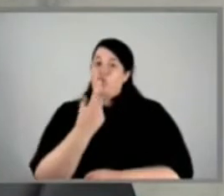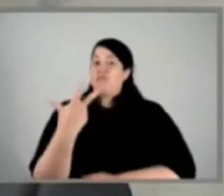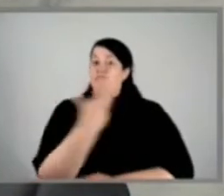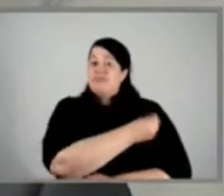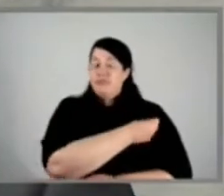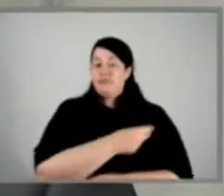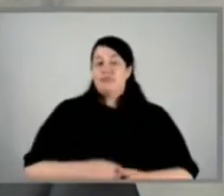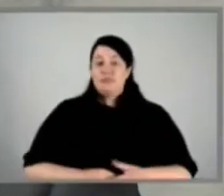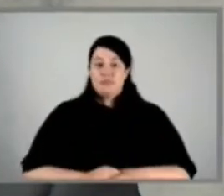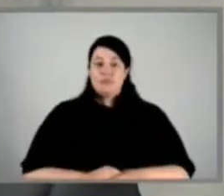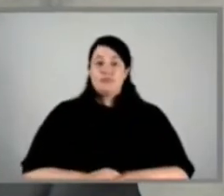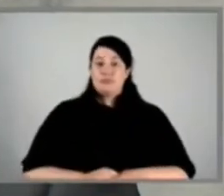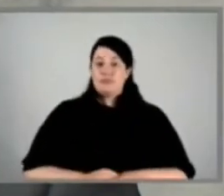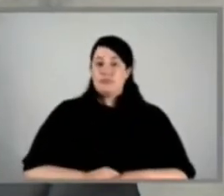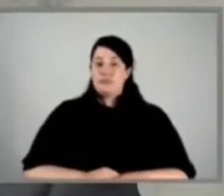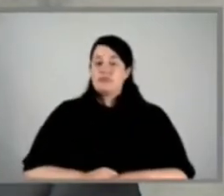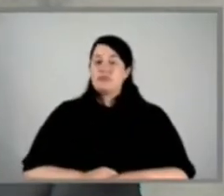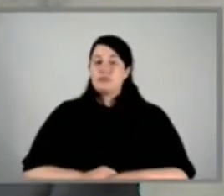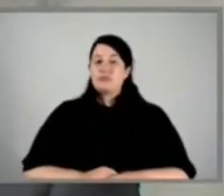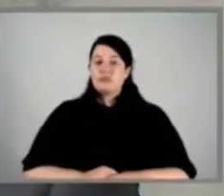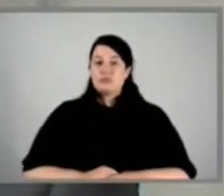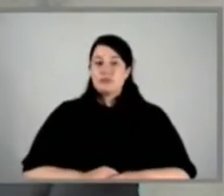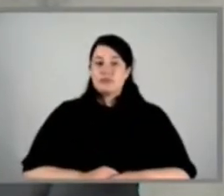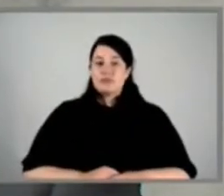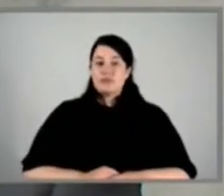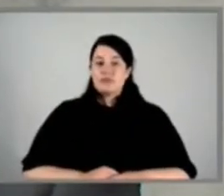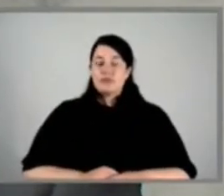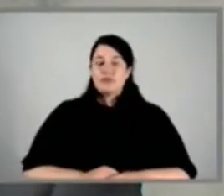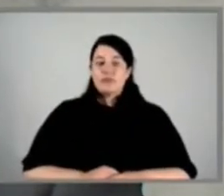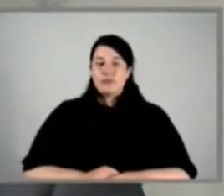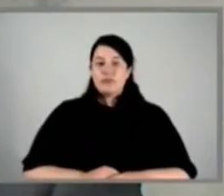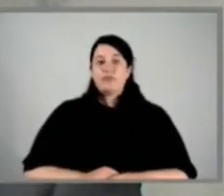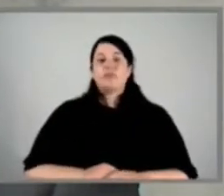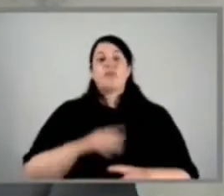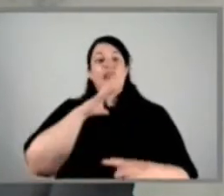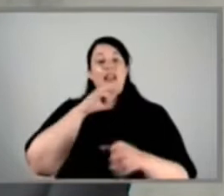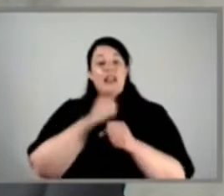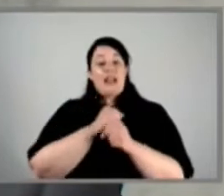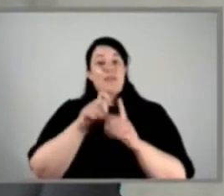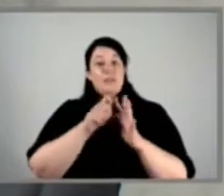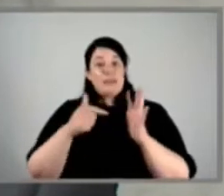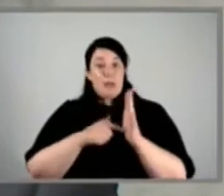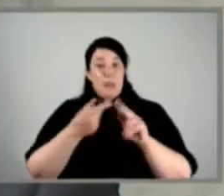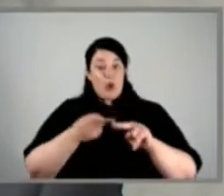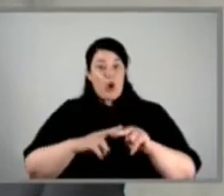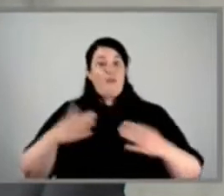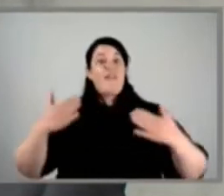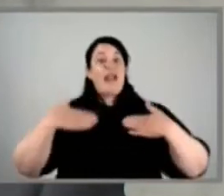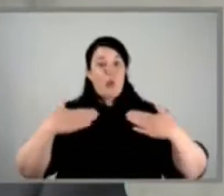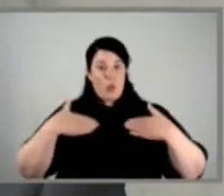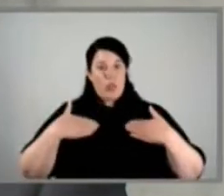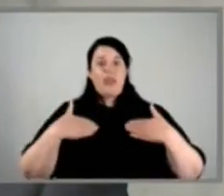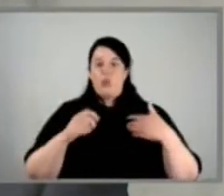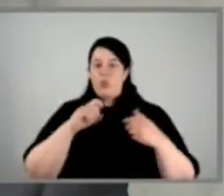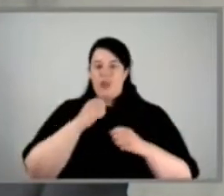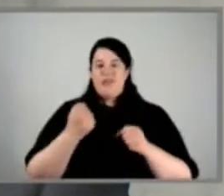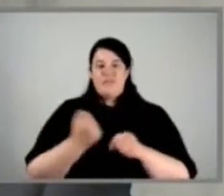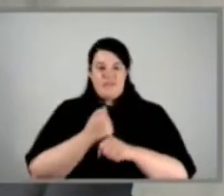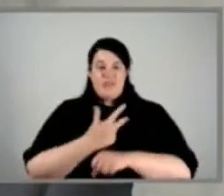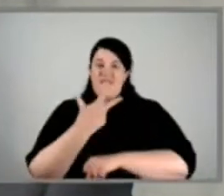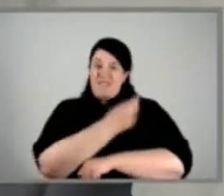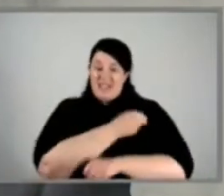level, in the Australian Government Department of Health, we are forming a vaccine division, which will be driving